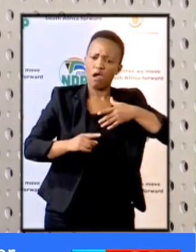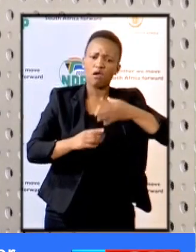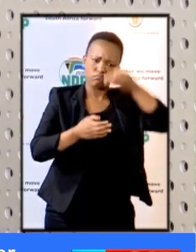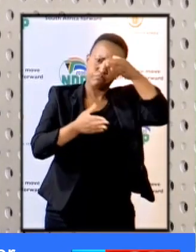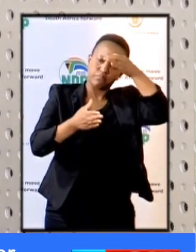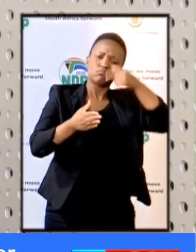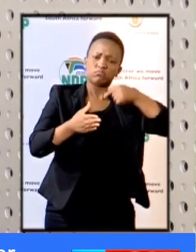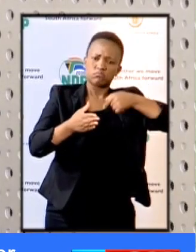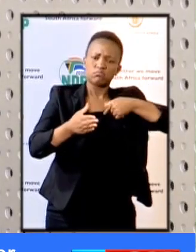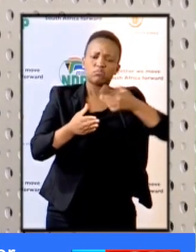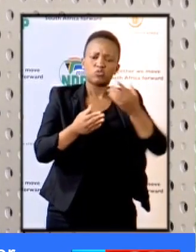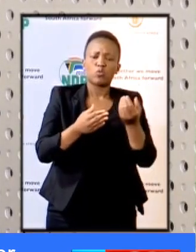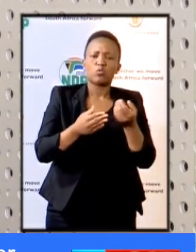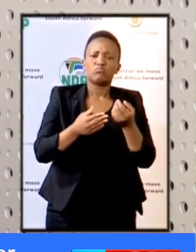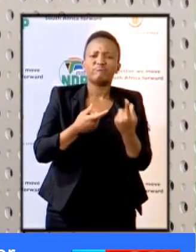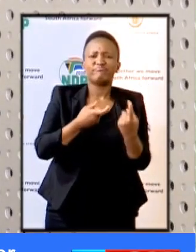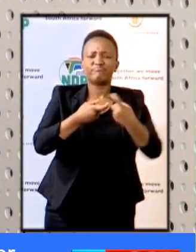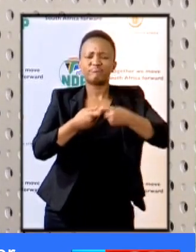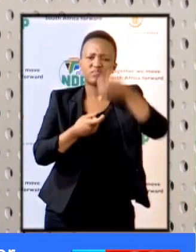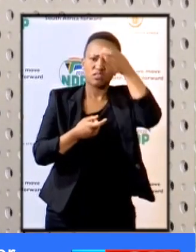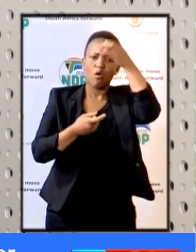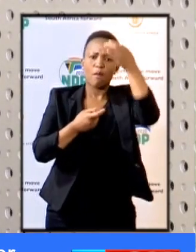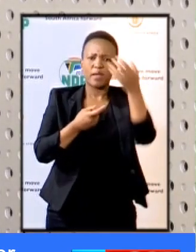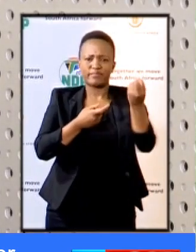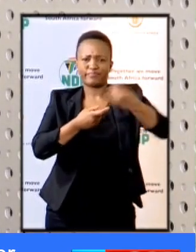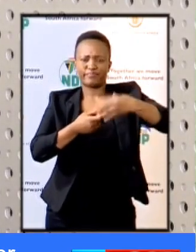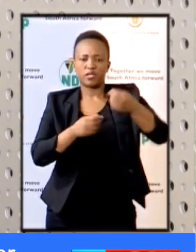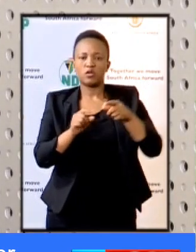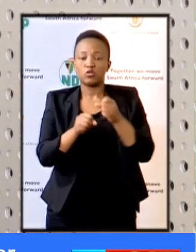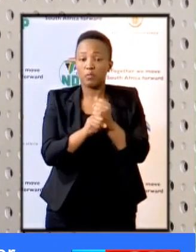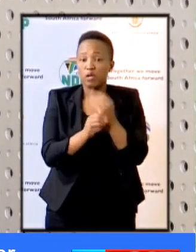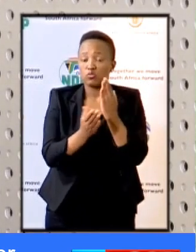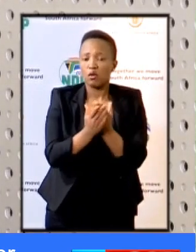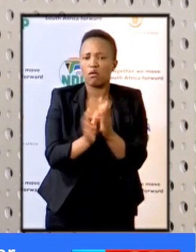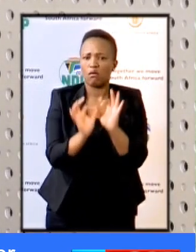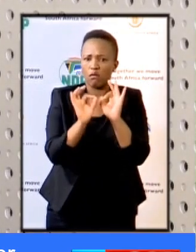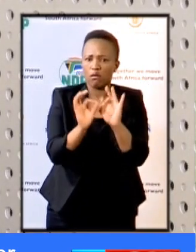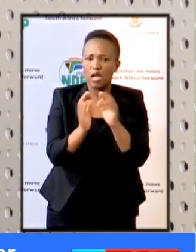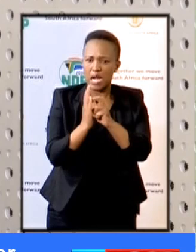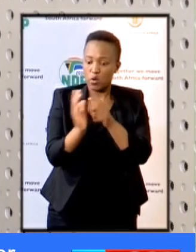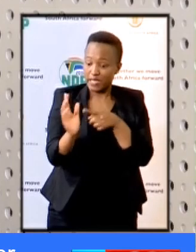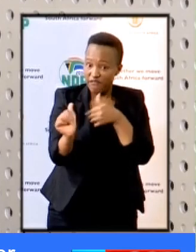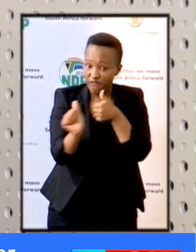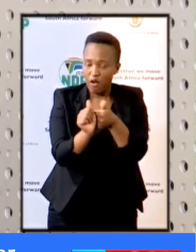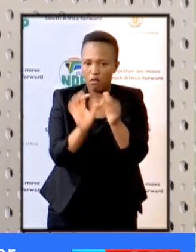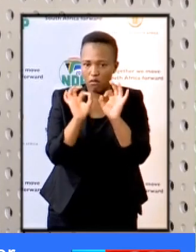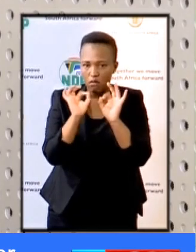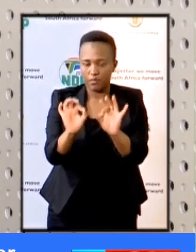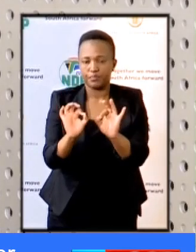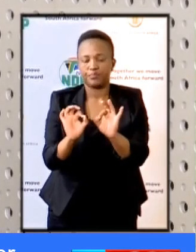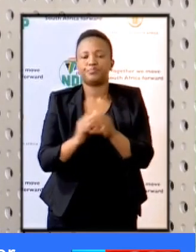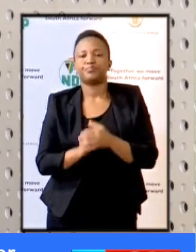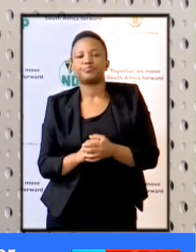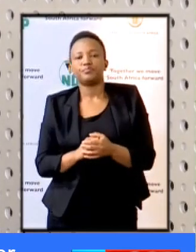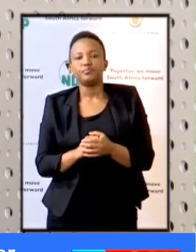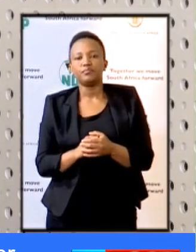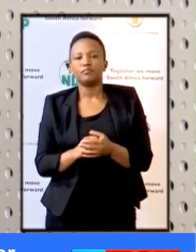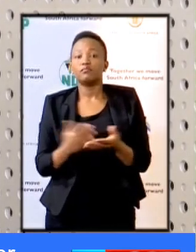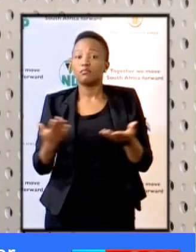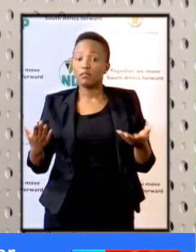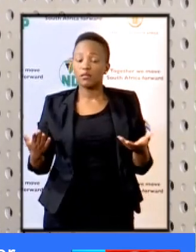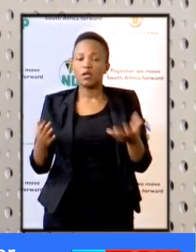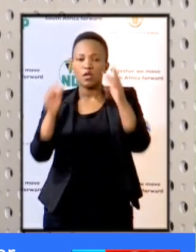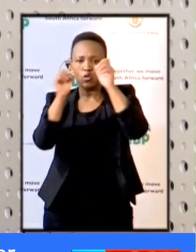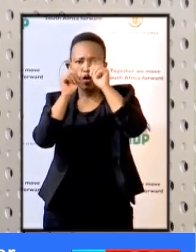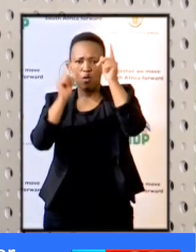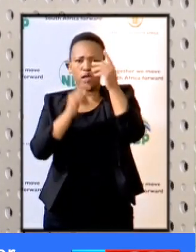sure that indeed we can have a CODIV compliant environment. We are also aware that the